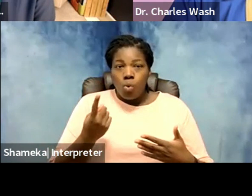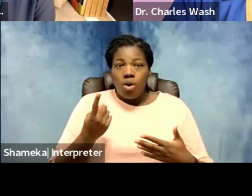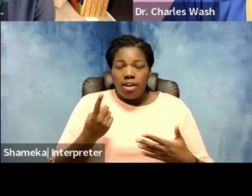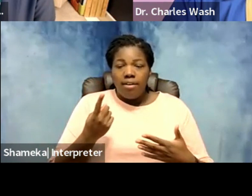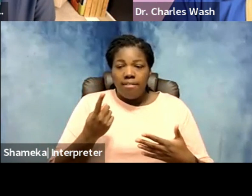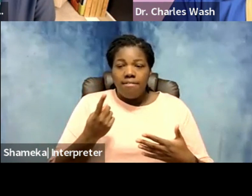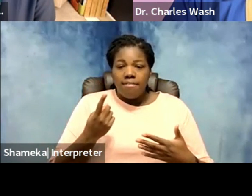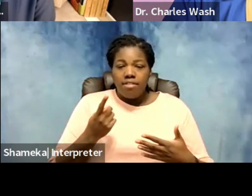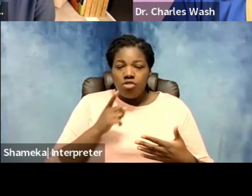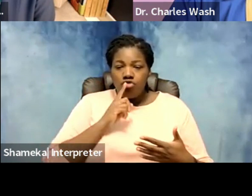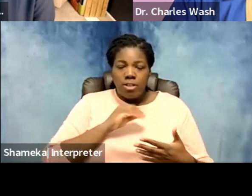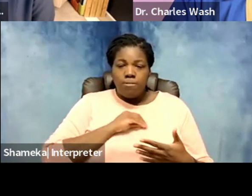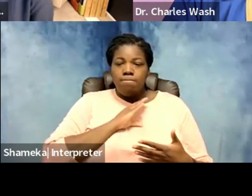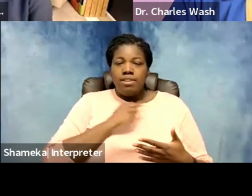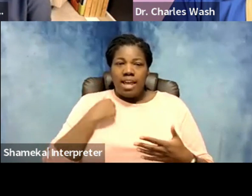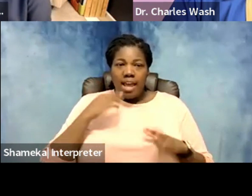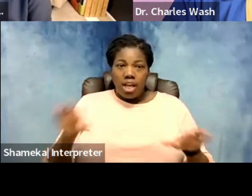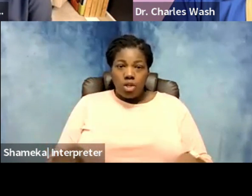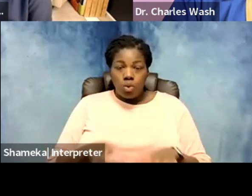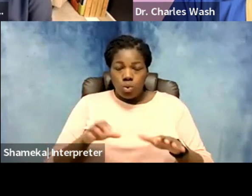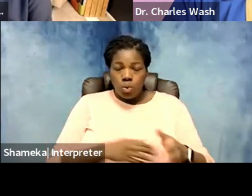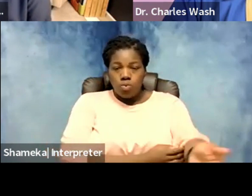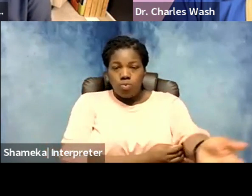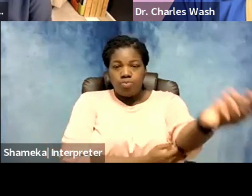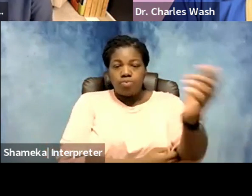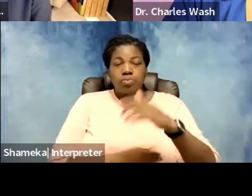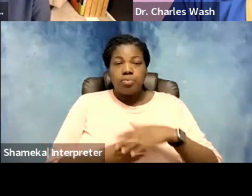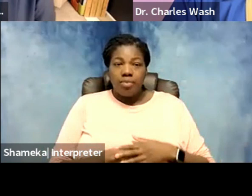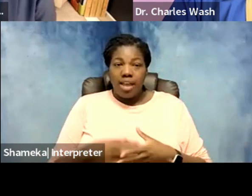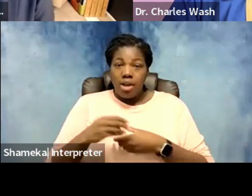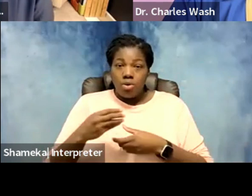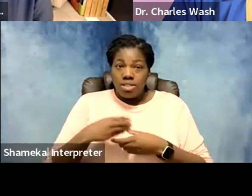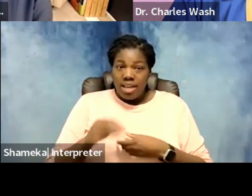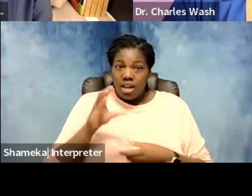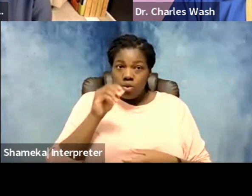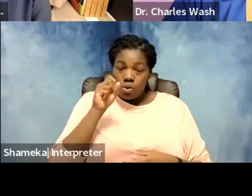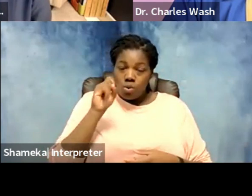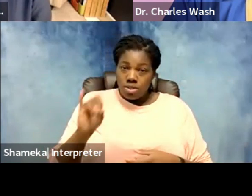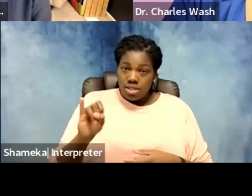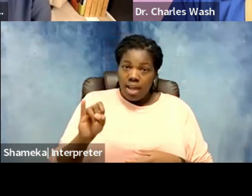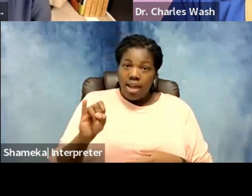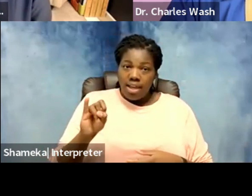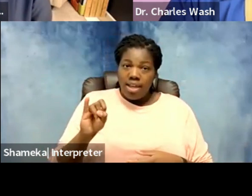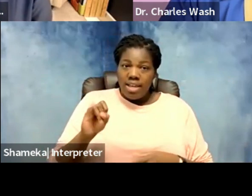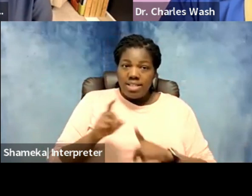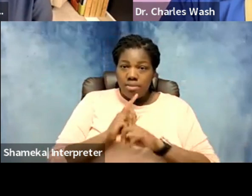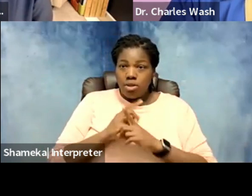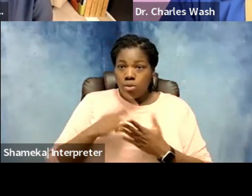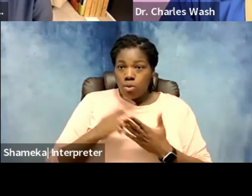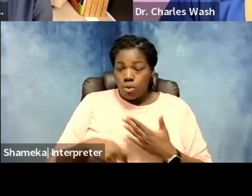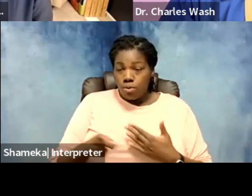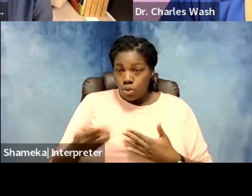rewarding things that I do that is outside kind of COSI is the mentoring program that you